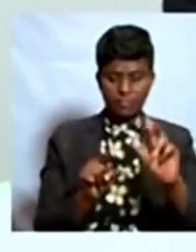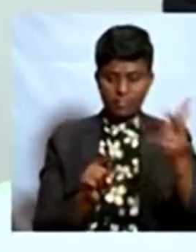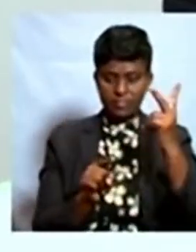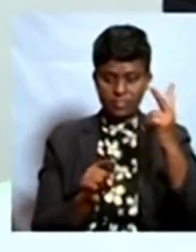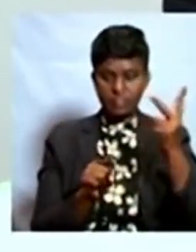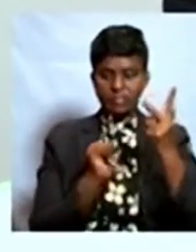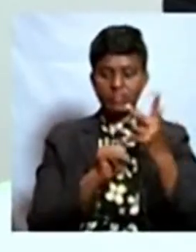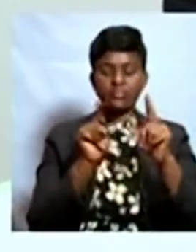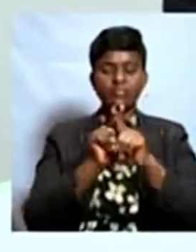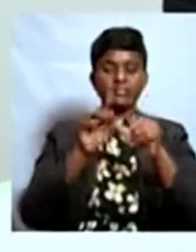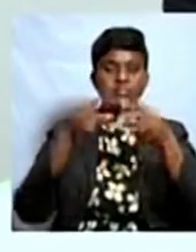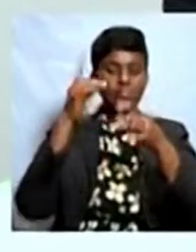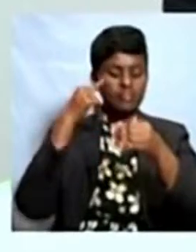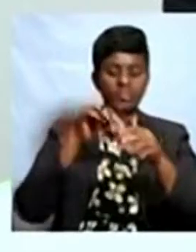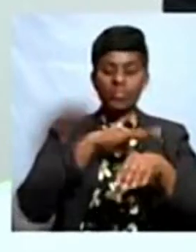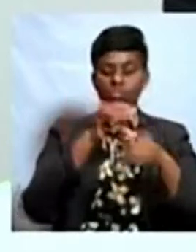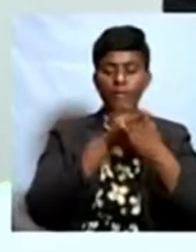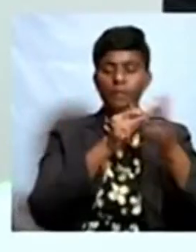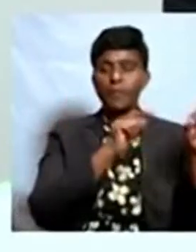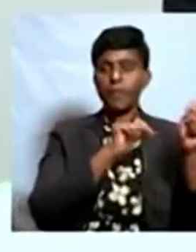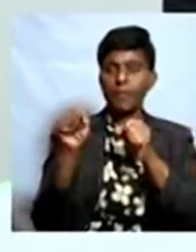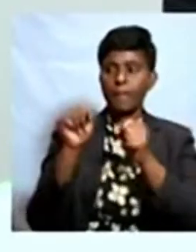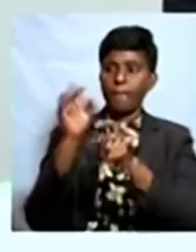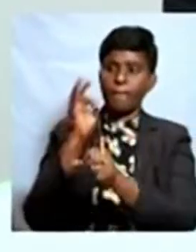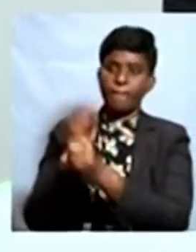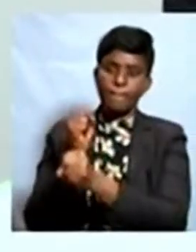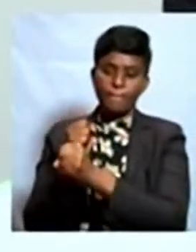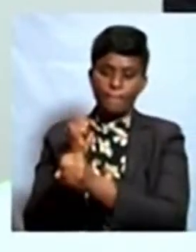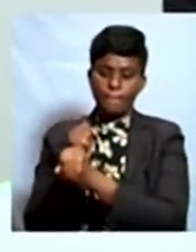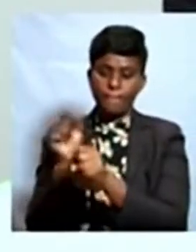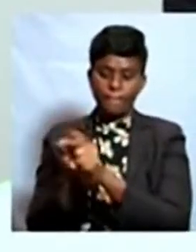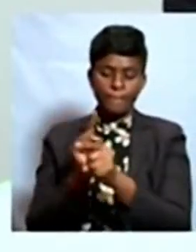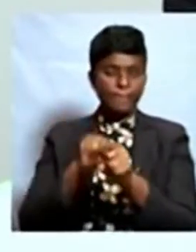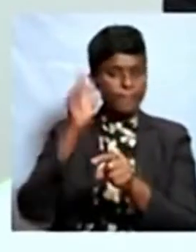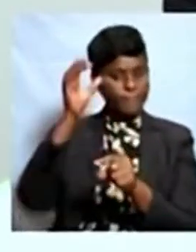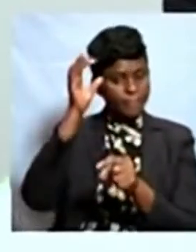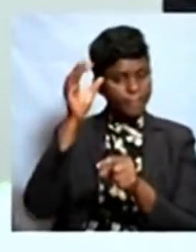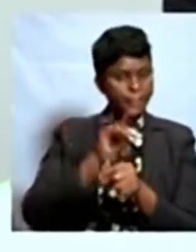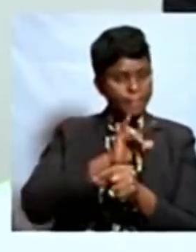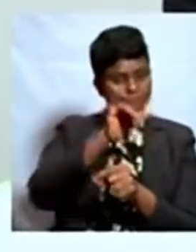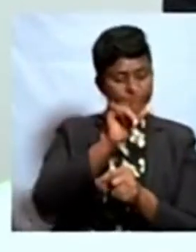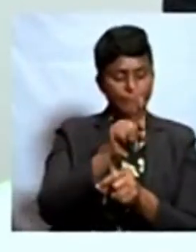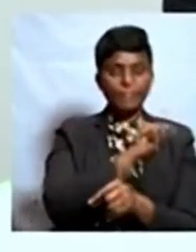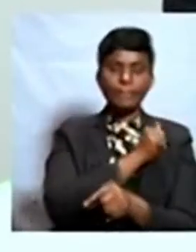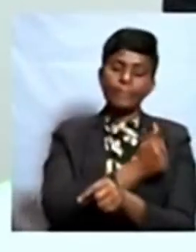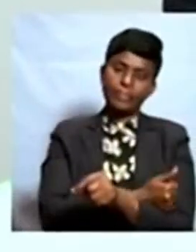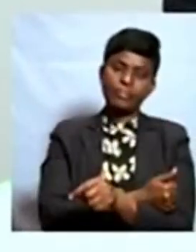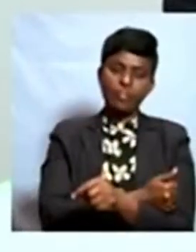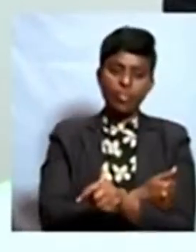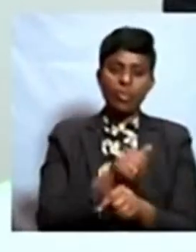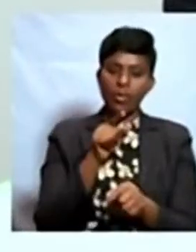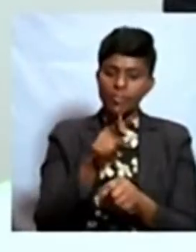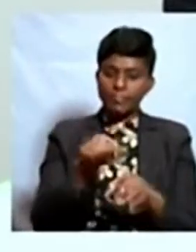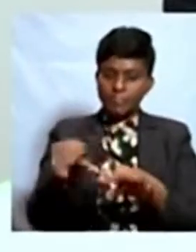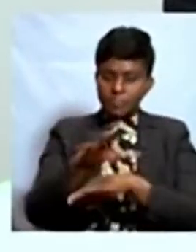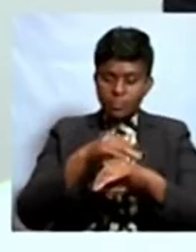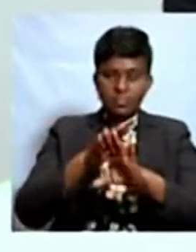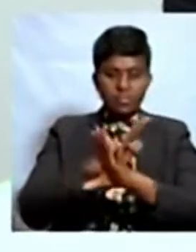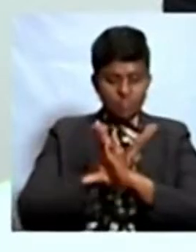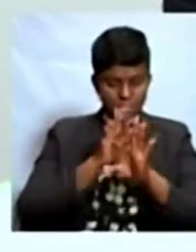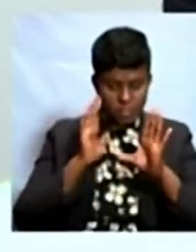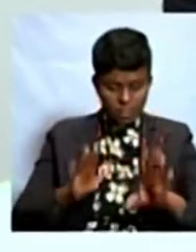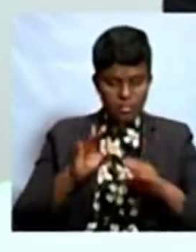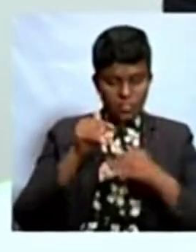3. Provide for the transfer of the functions of the Civil Aviation Authority over a Zambian